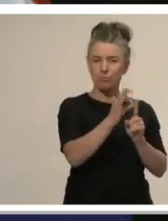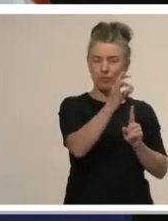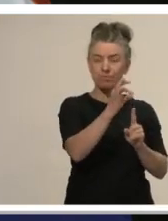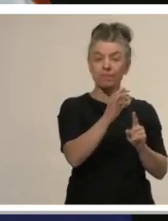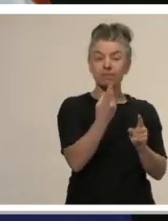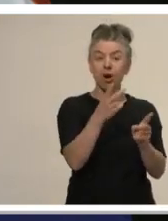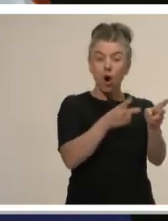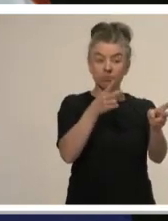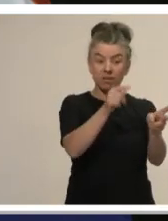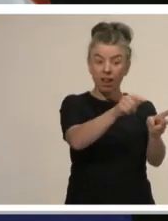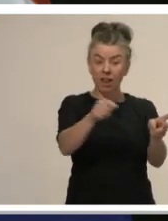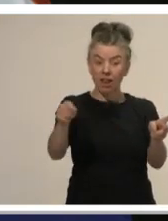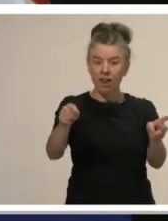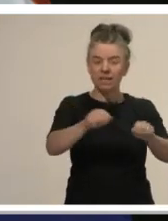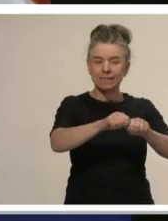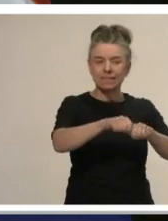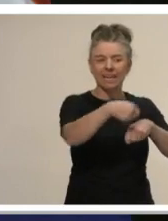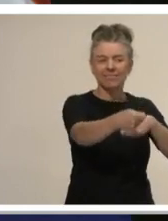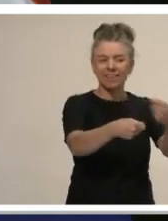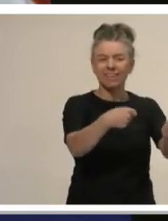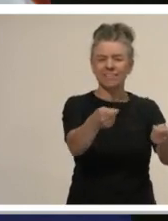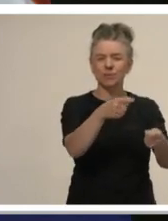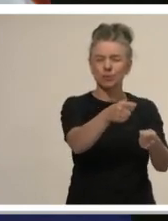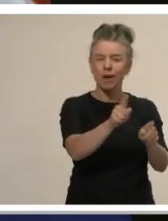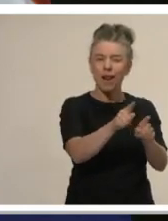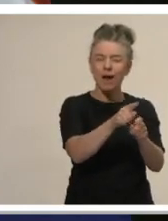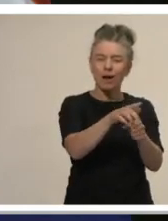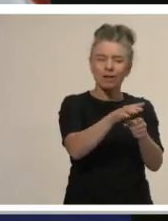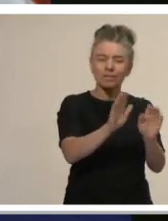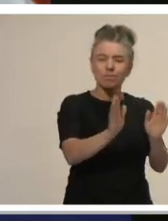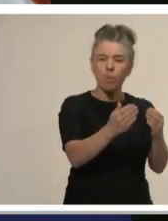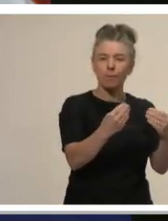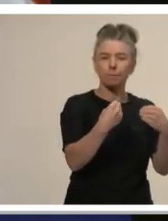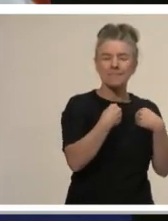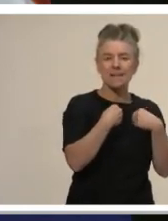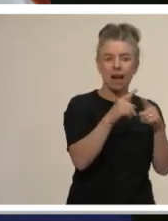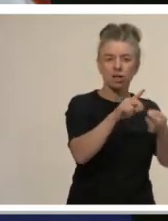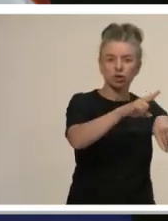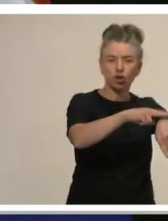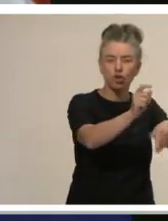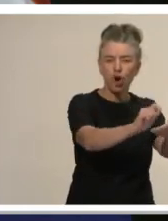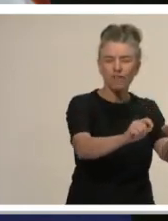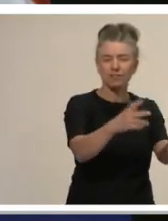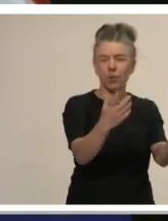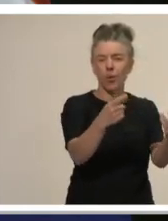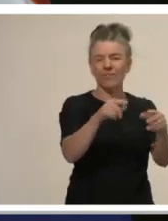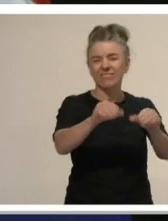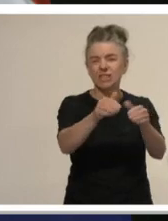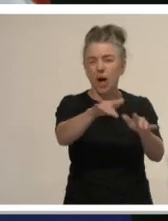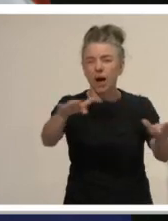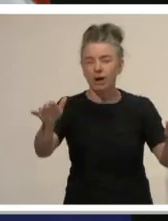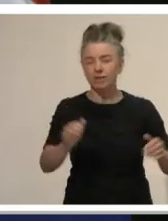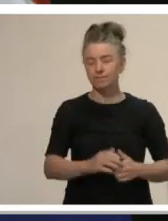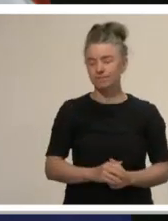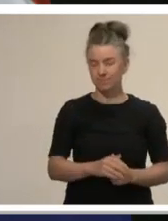within DHBs then out into those community health providers. That's particularly where the Minister of Health is focused with this audit. Mikey. Thank you.